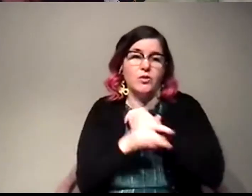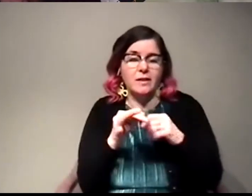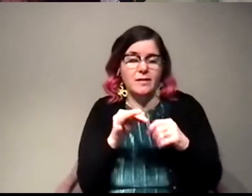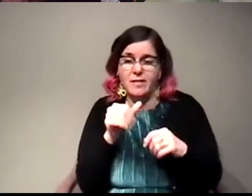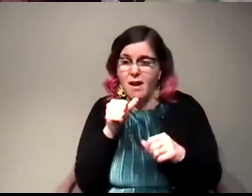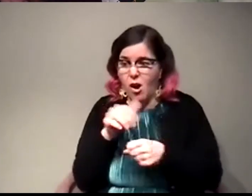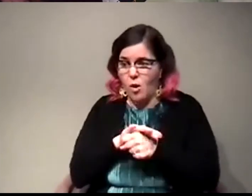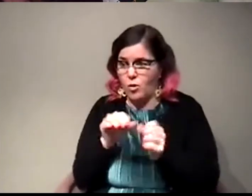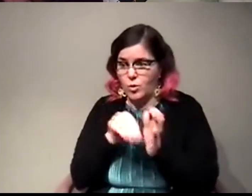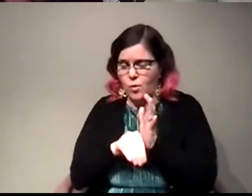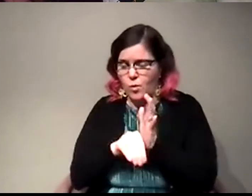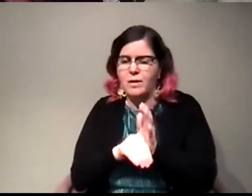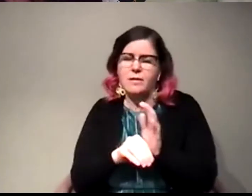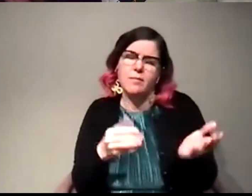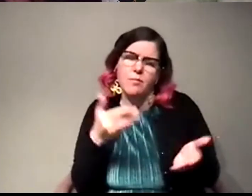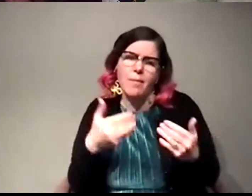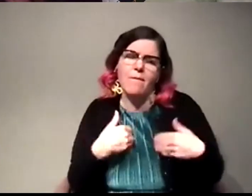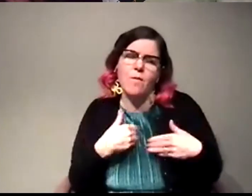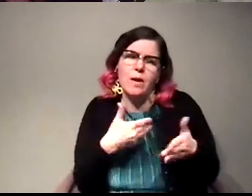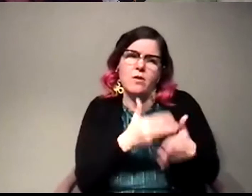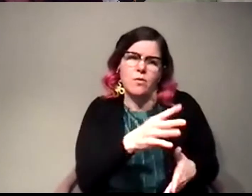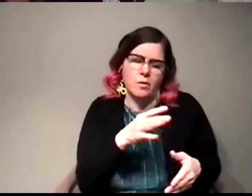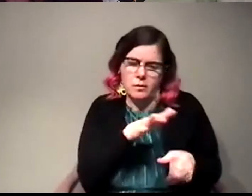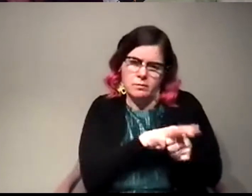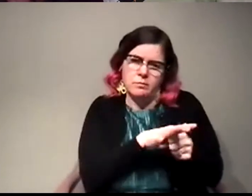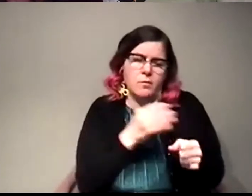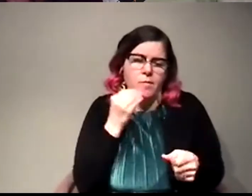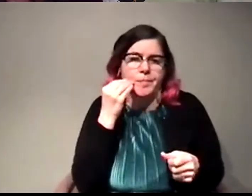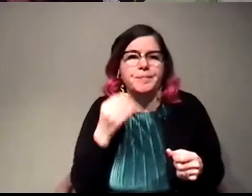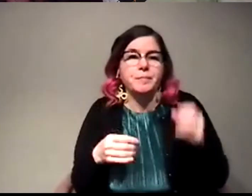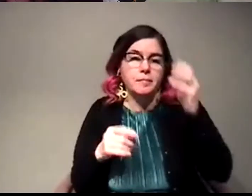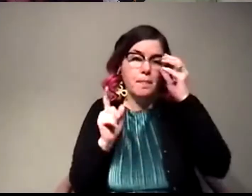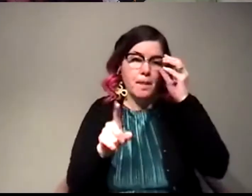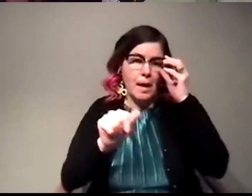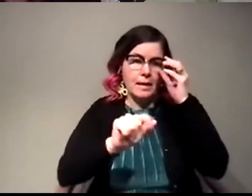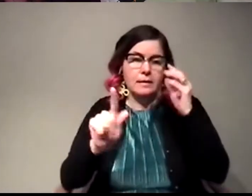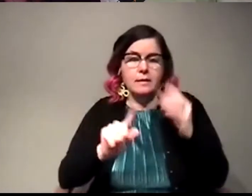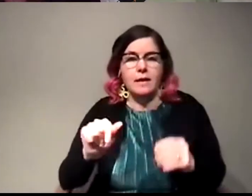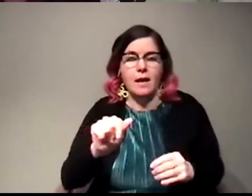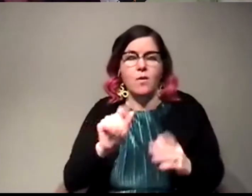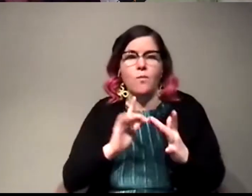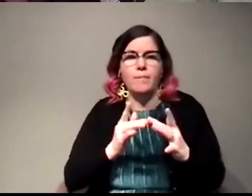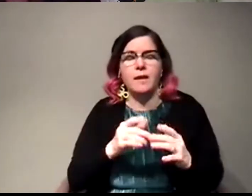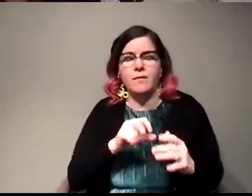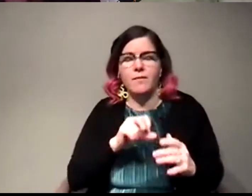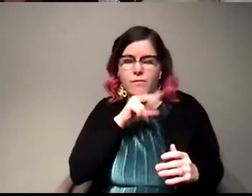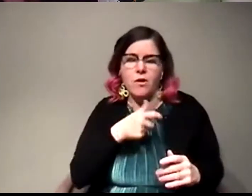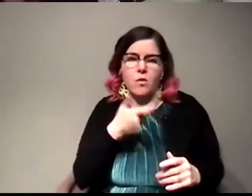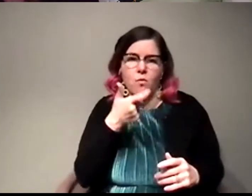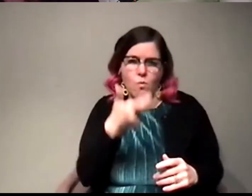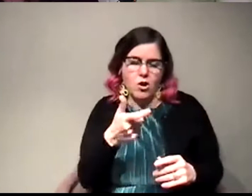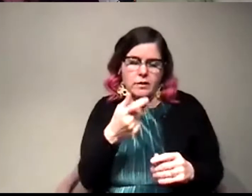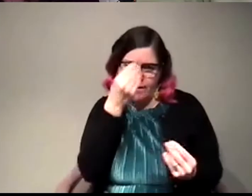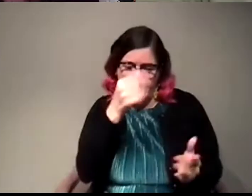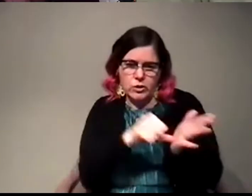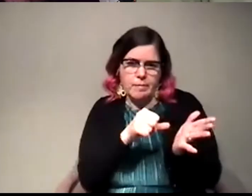you'll have a branch near you that you can actually attend. So if you go on the AZA's website, they have a Frog Watch information page that can help you